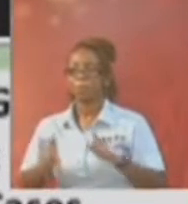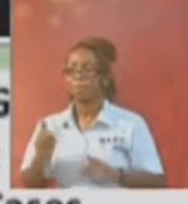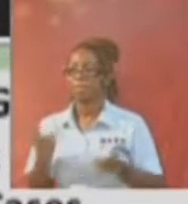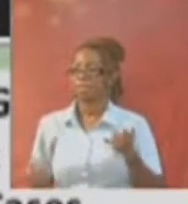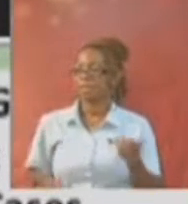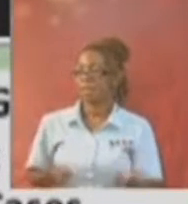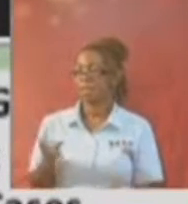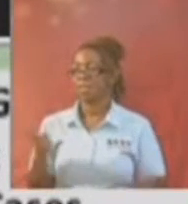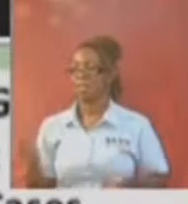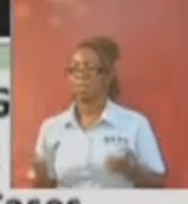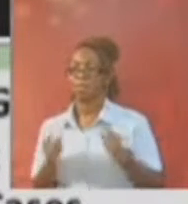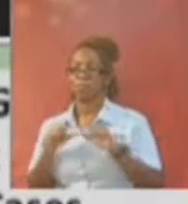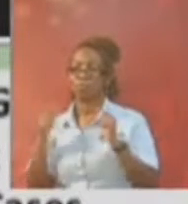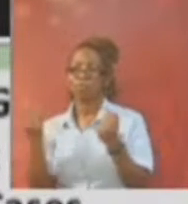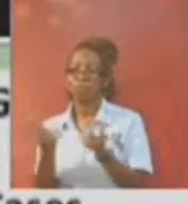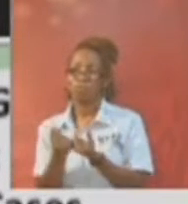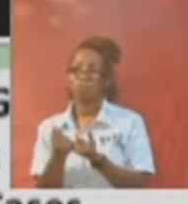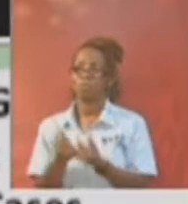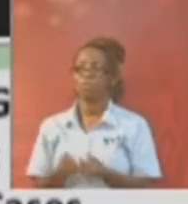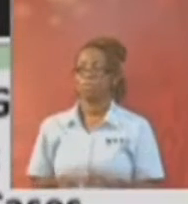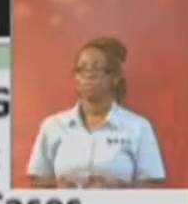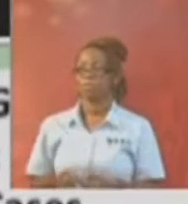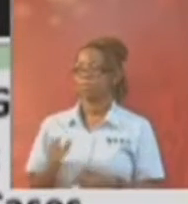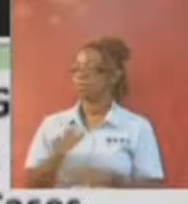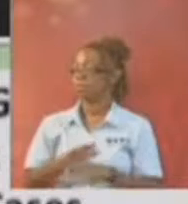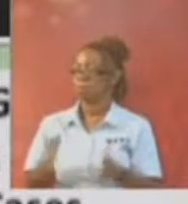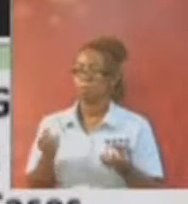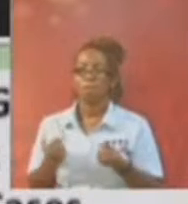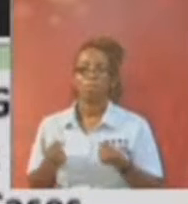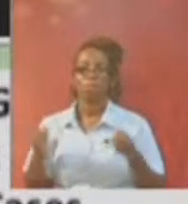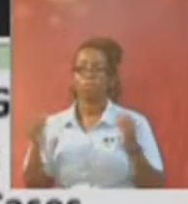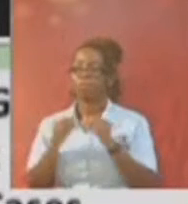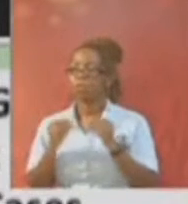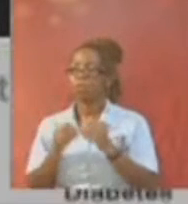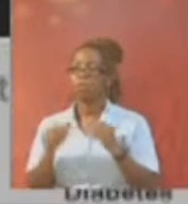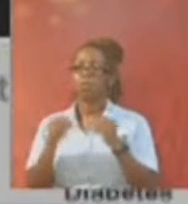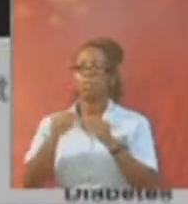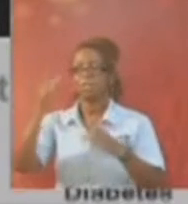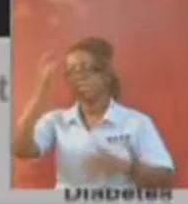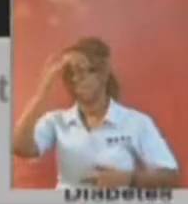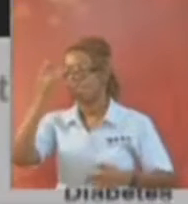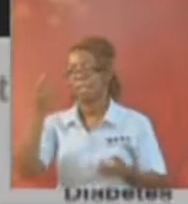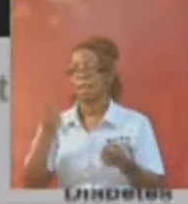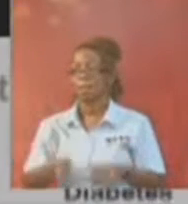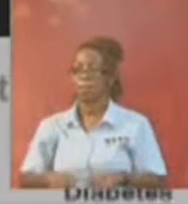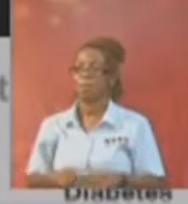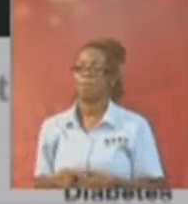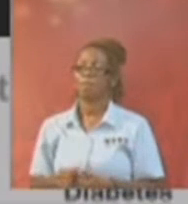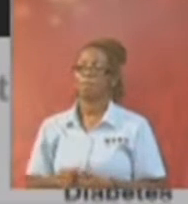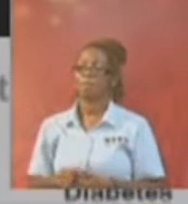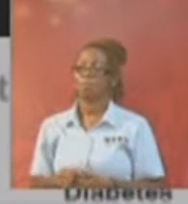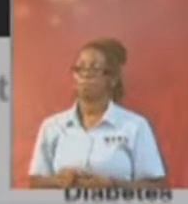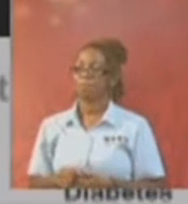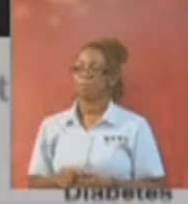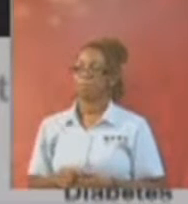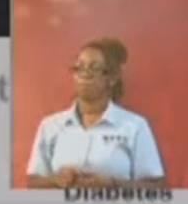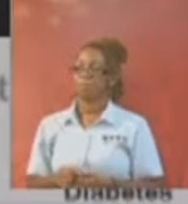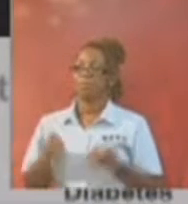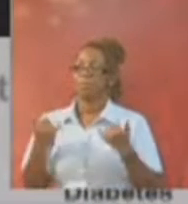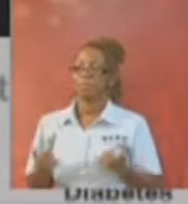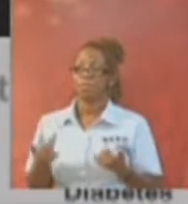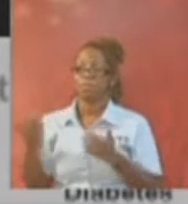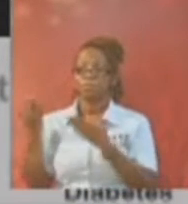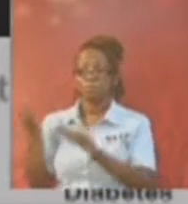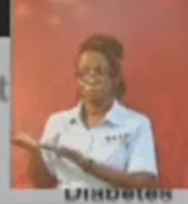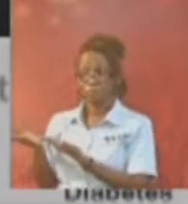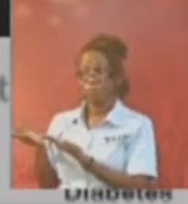these numbers don't continue to go up. The next slide shows just the current